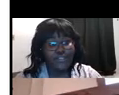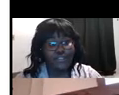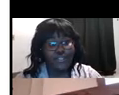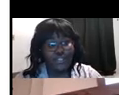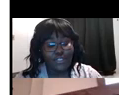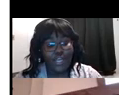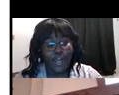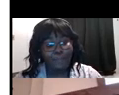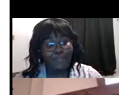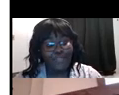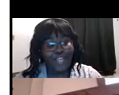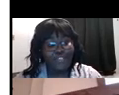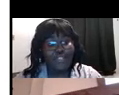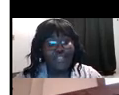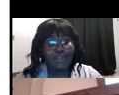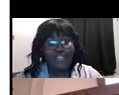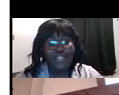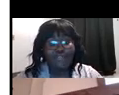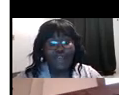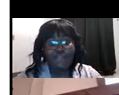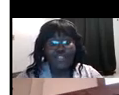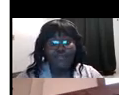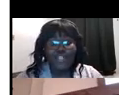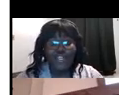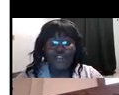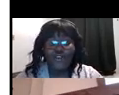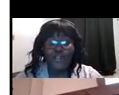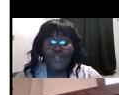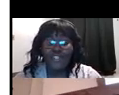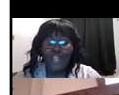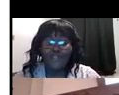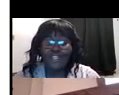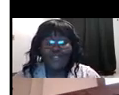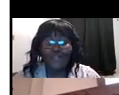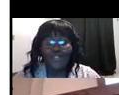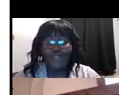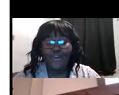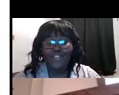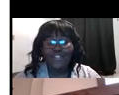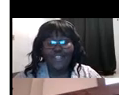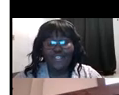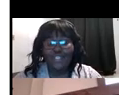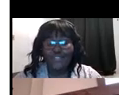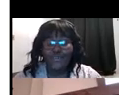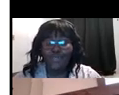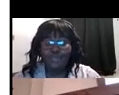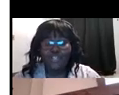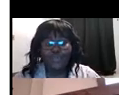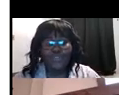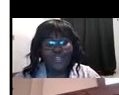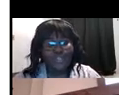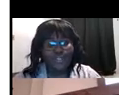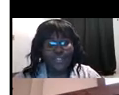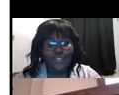eyes. Next, sign up to testify for the community hearing on transit equity 2021. It is on Rosa